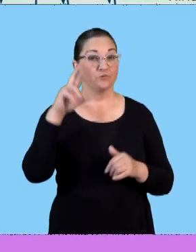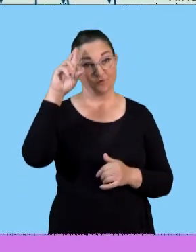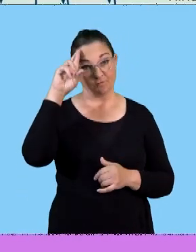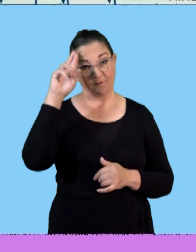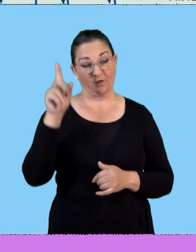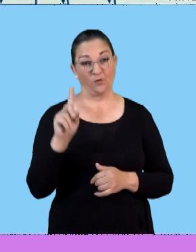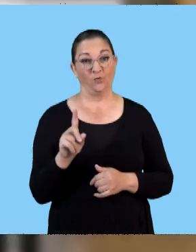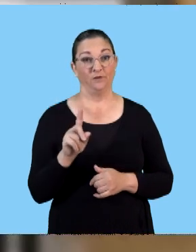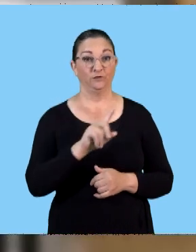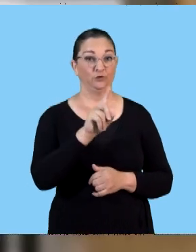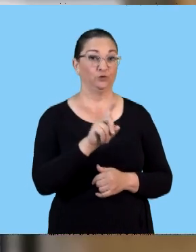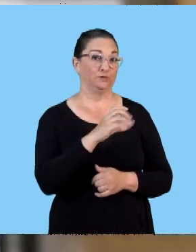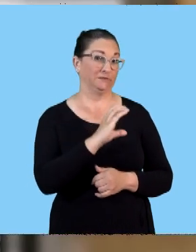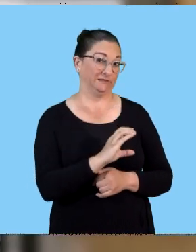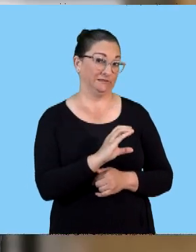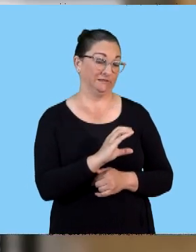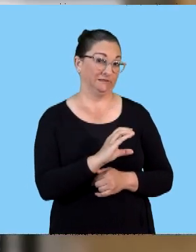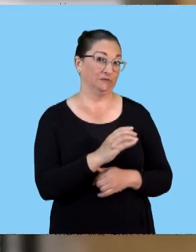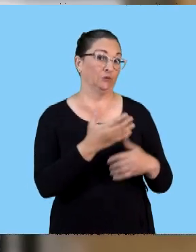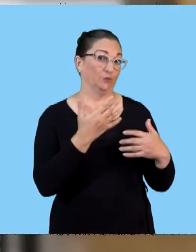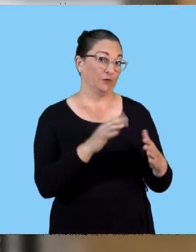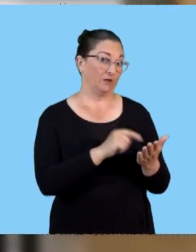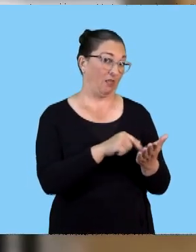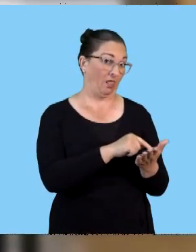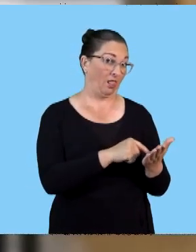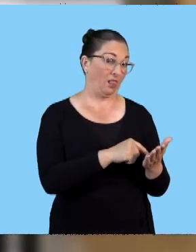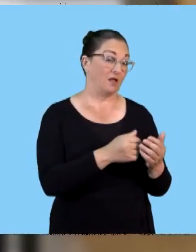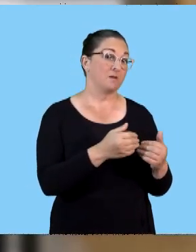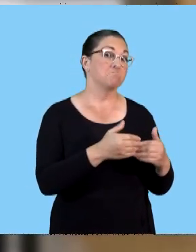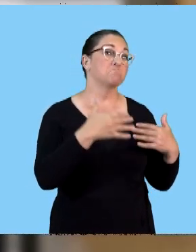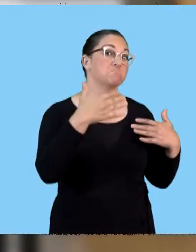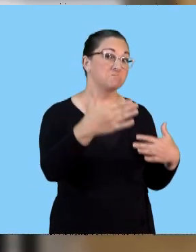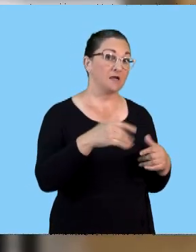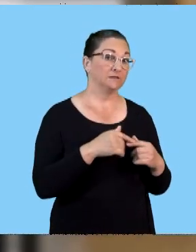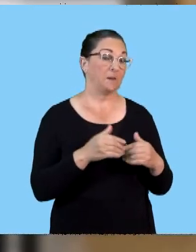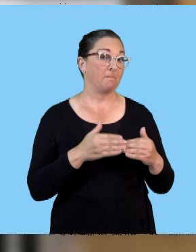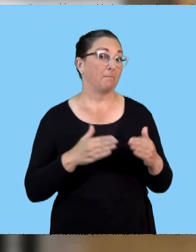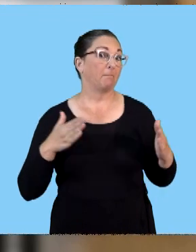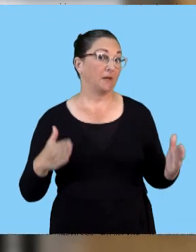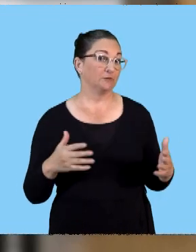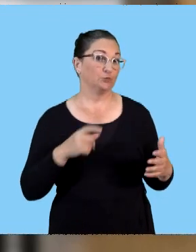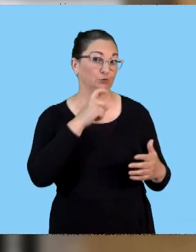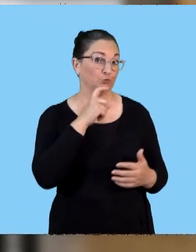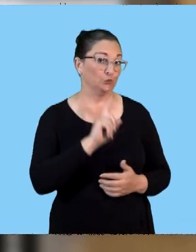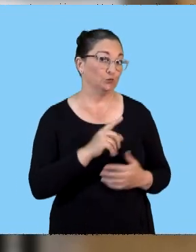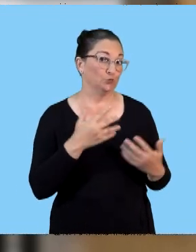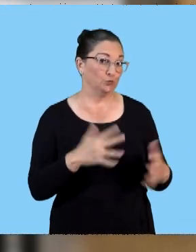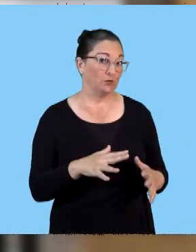this, in question number C, we calculated by using the maximum length and the maximum width, and we